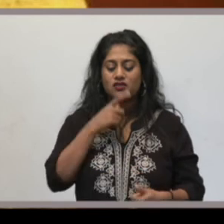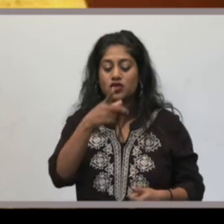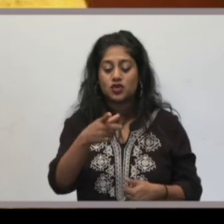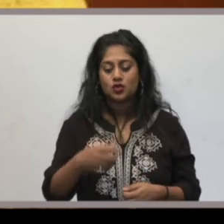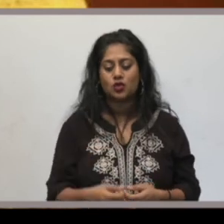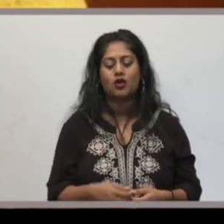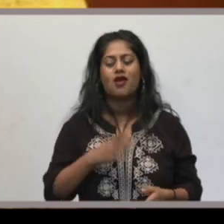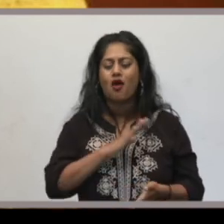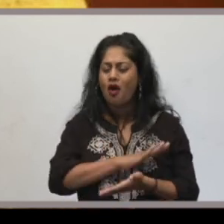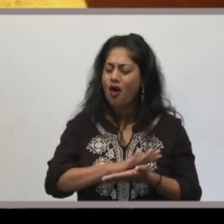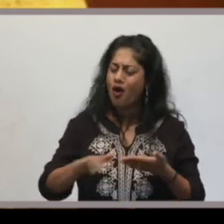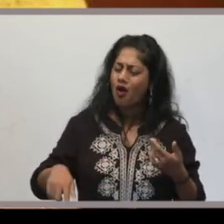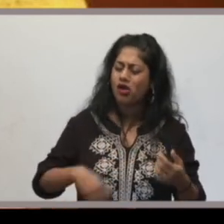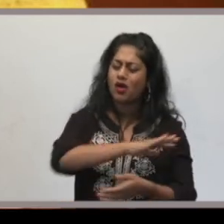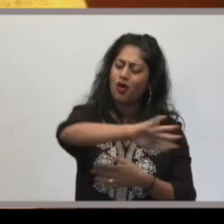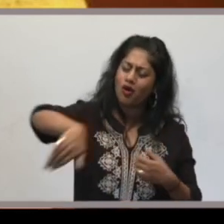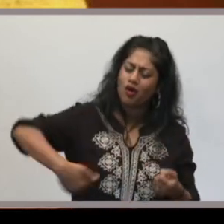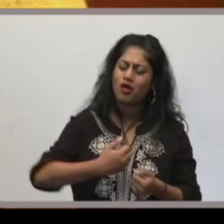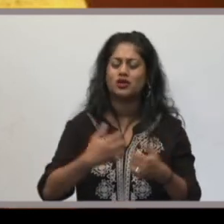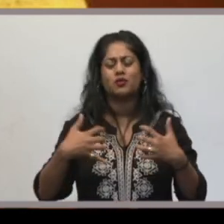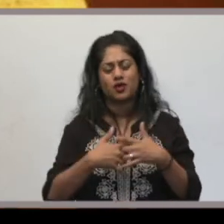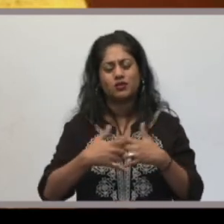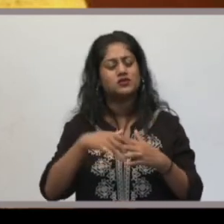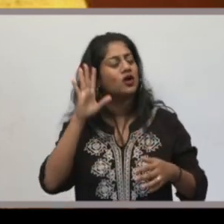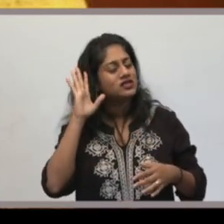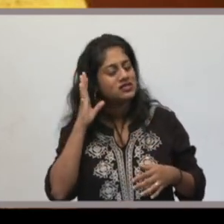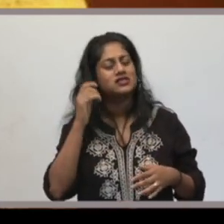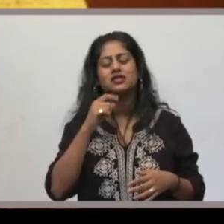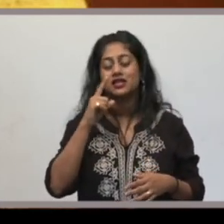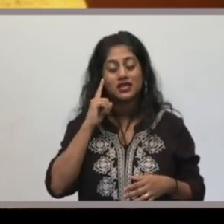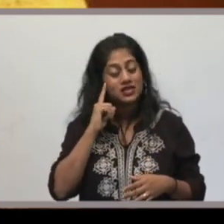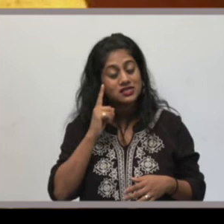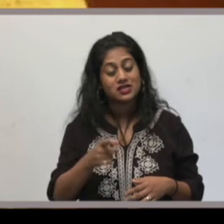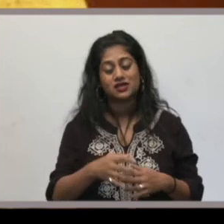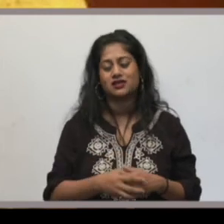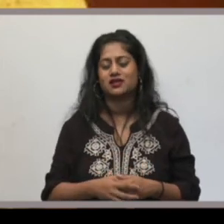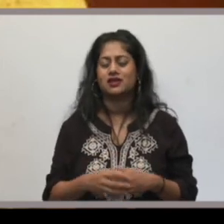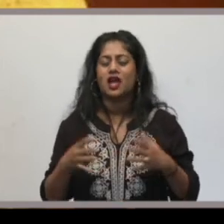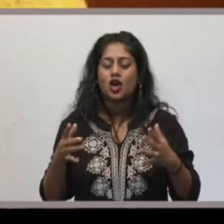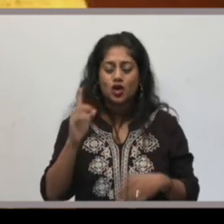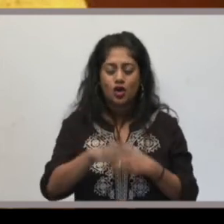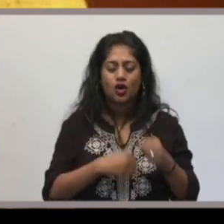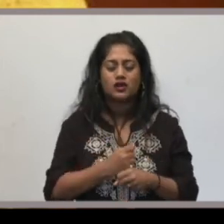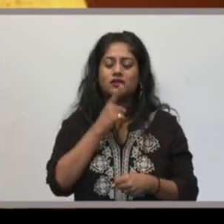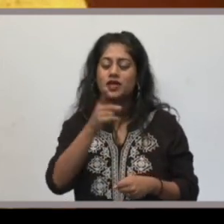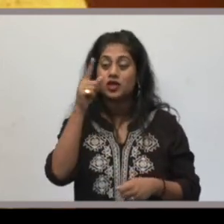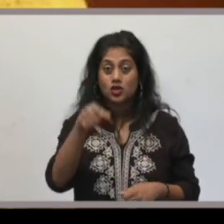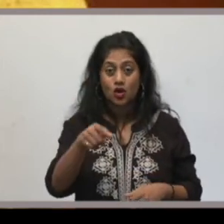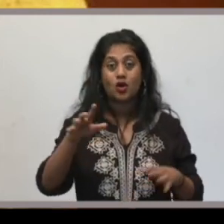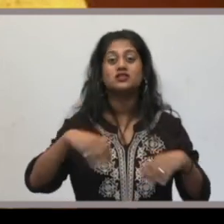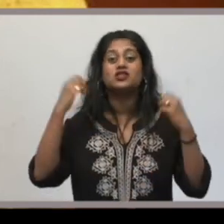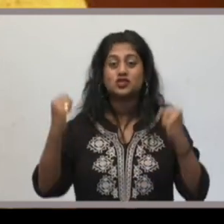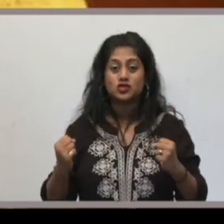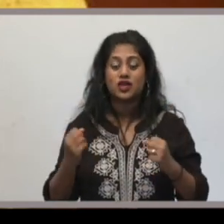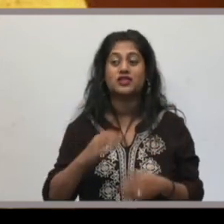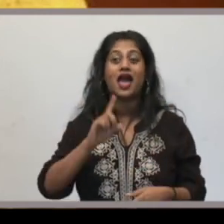relationship issues, Lord, whatever it may be, fear of the future, Lord, about marriage, in Jesus' name, and relationship